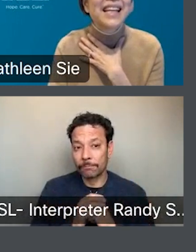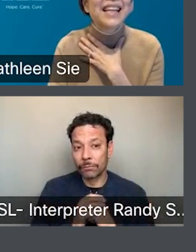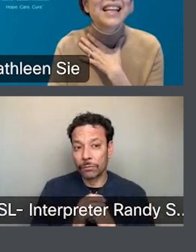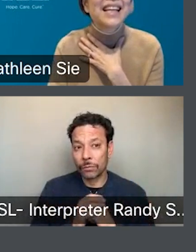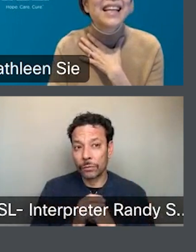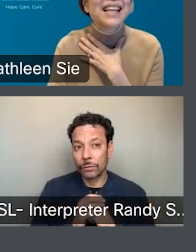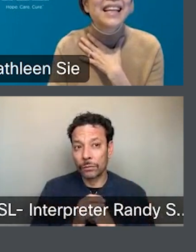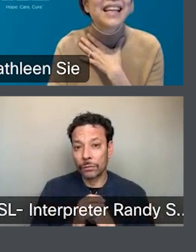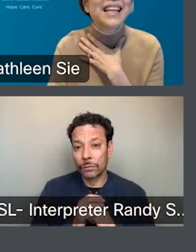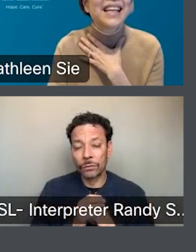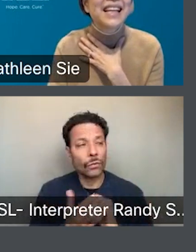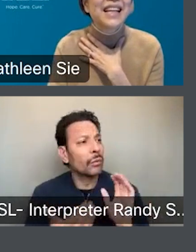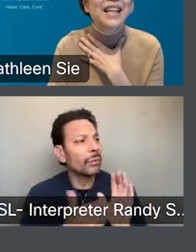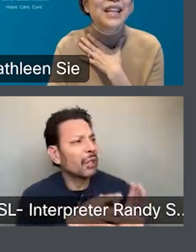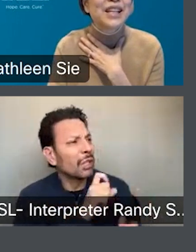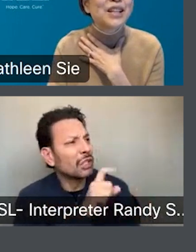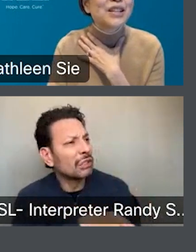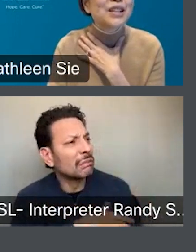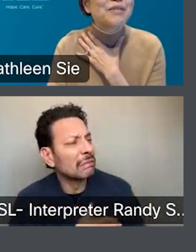Could you repeat that question?